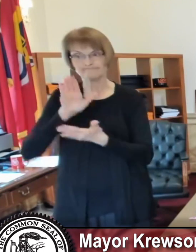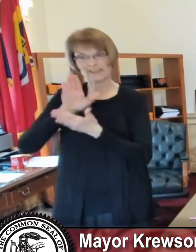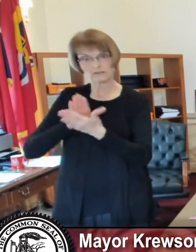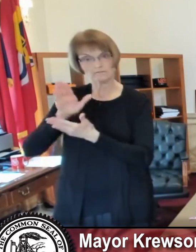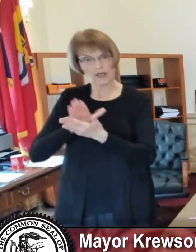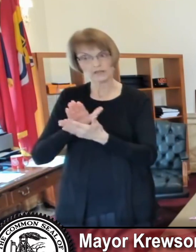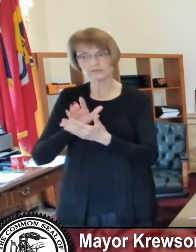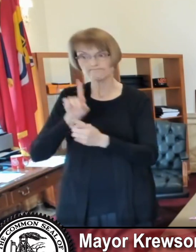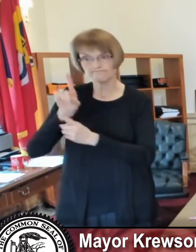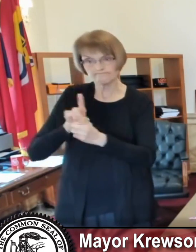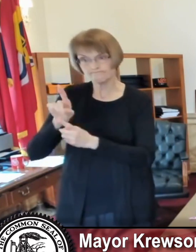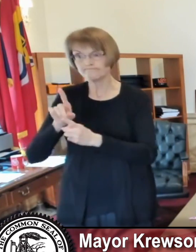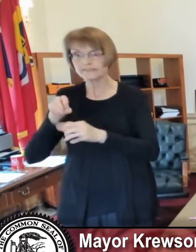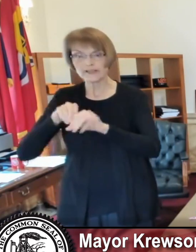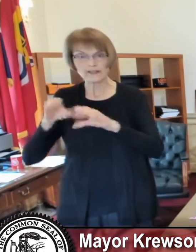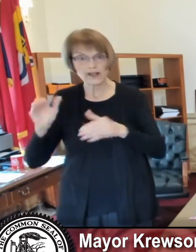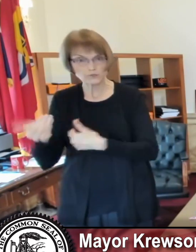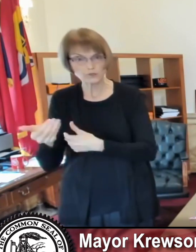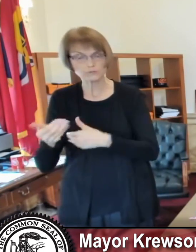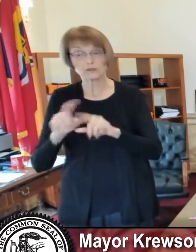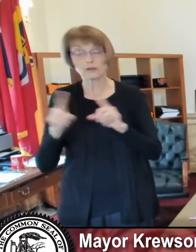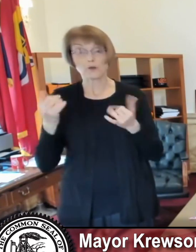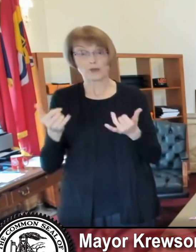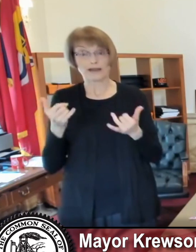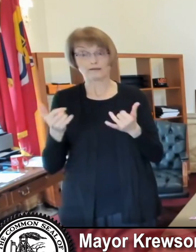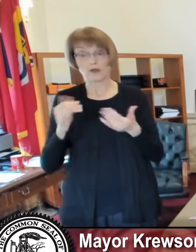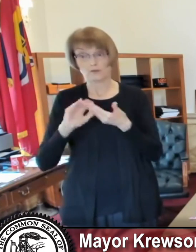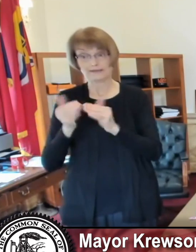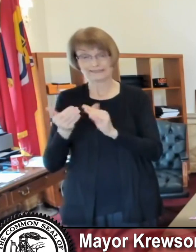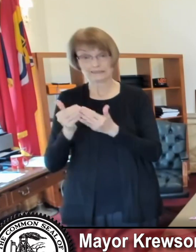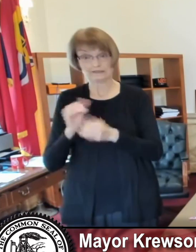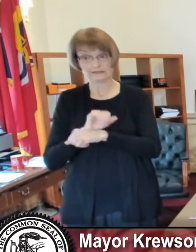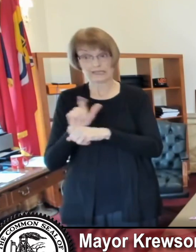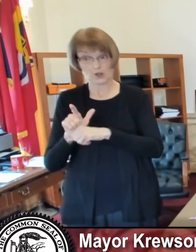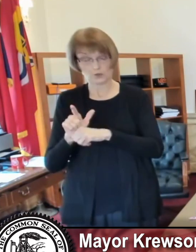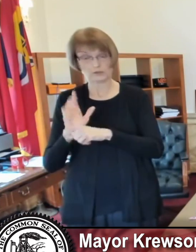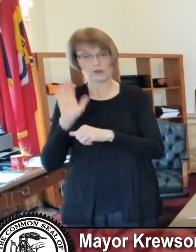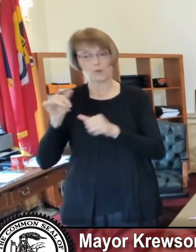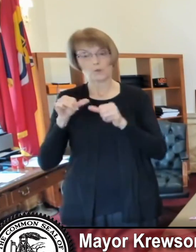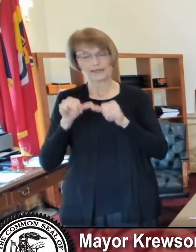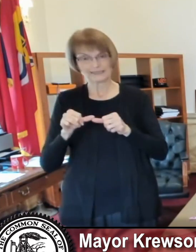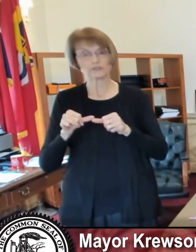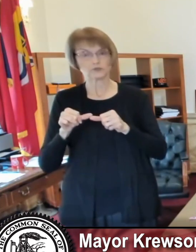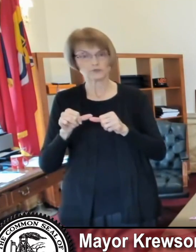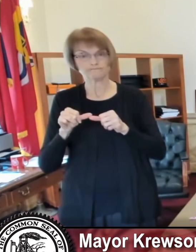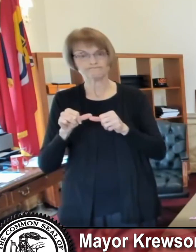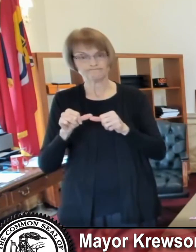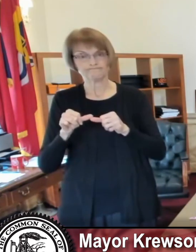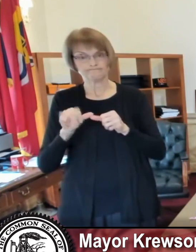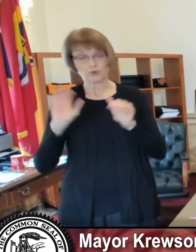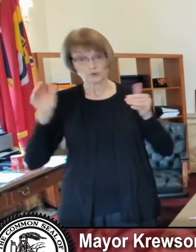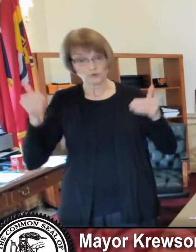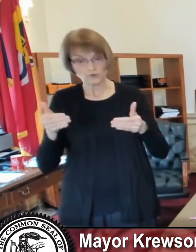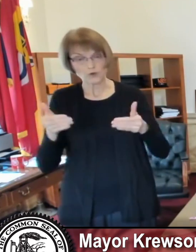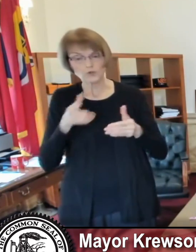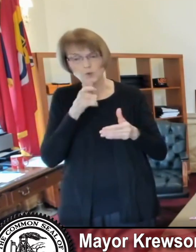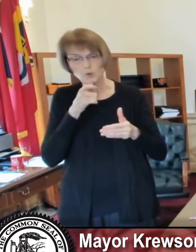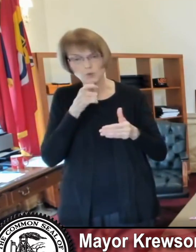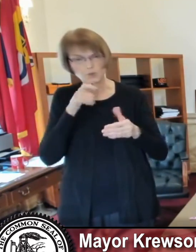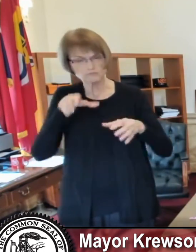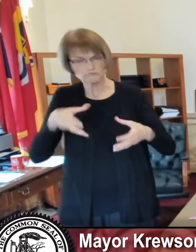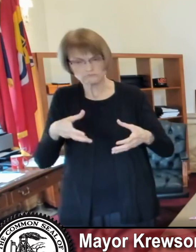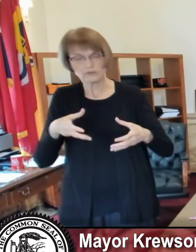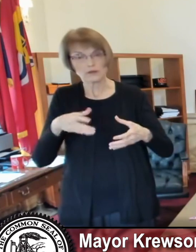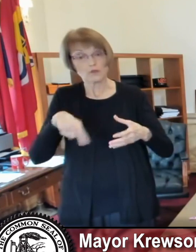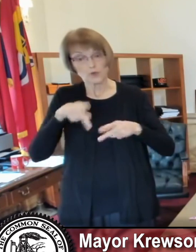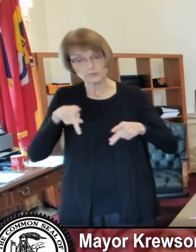school. But right now the city is going to continue to put our focus on vaccinating